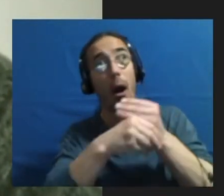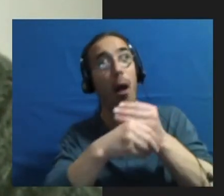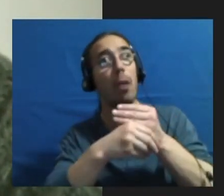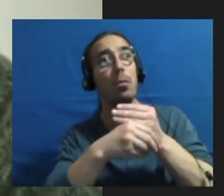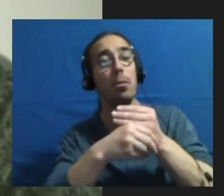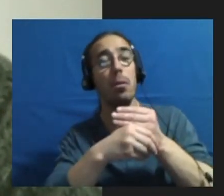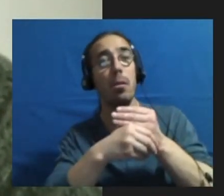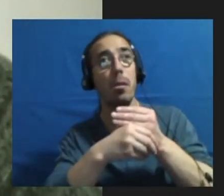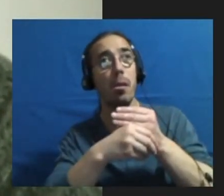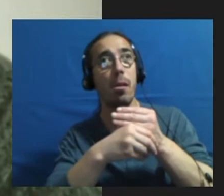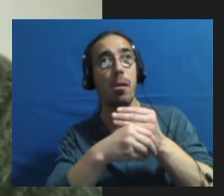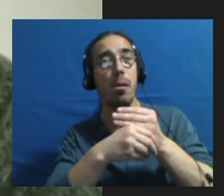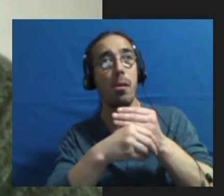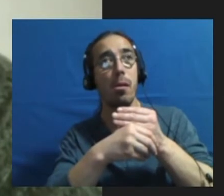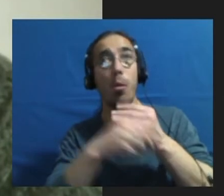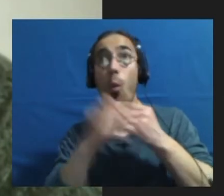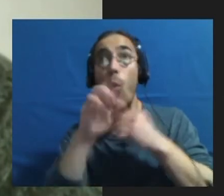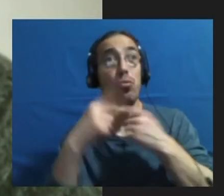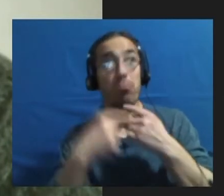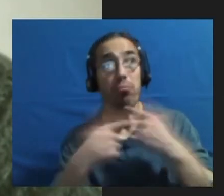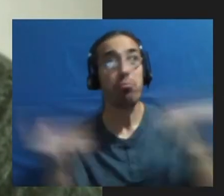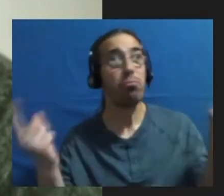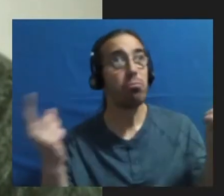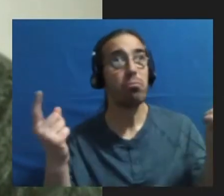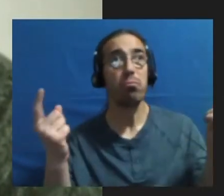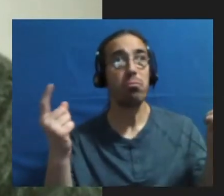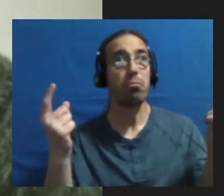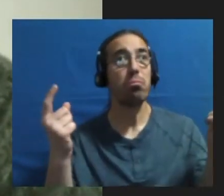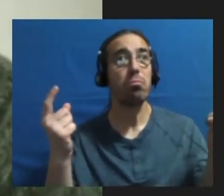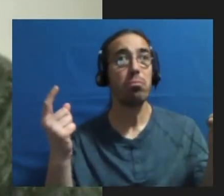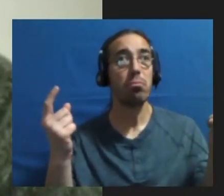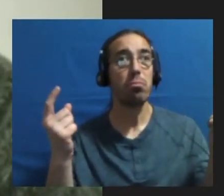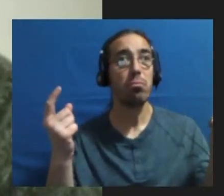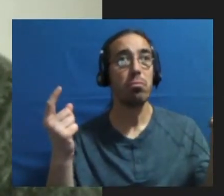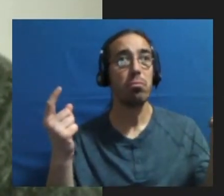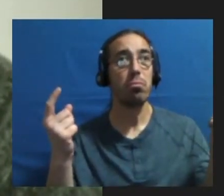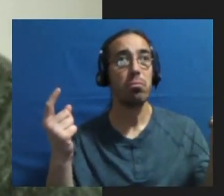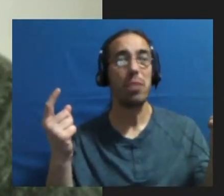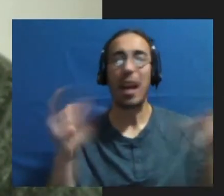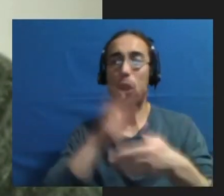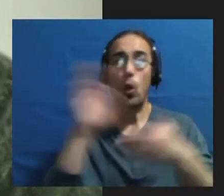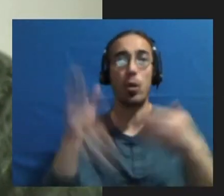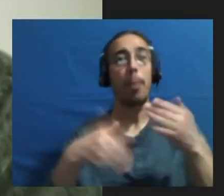to say to the audience as in closing before you get out?